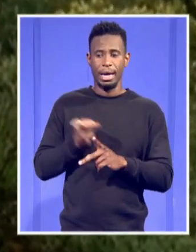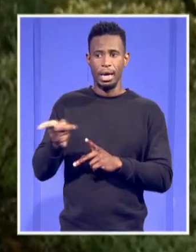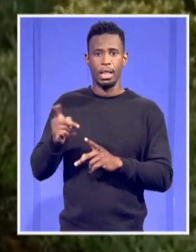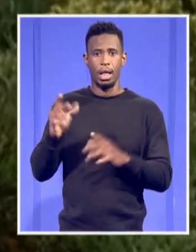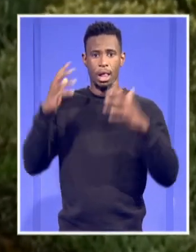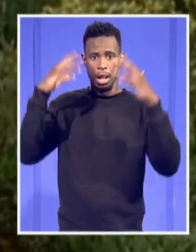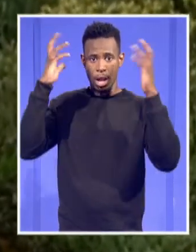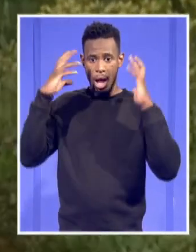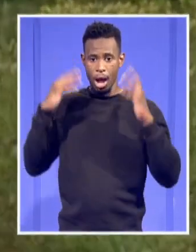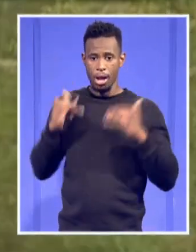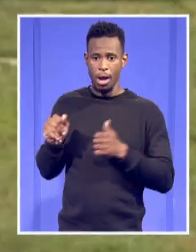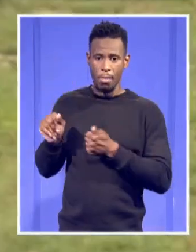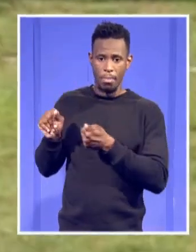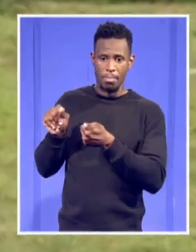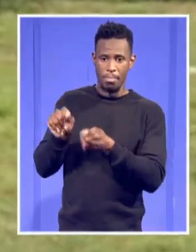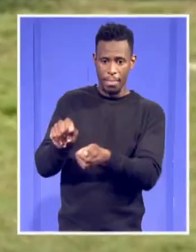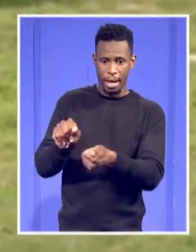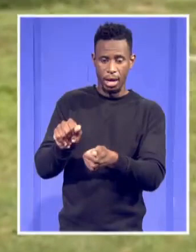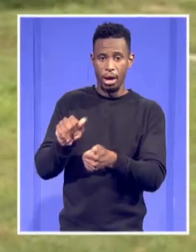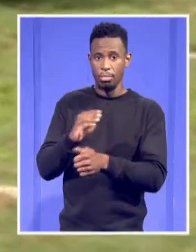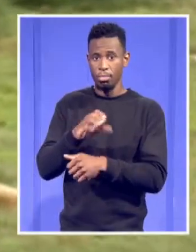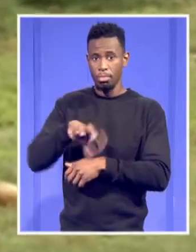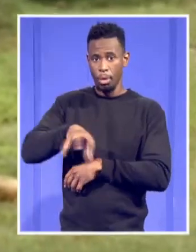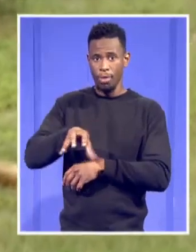has been an auspicious success.